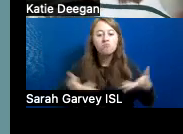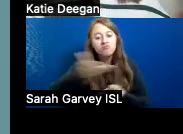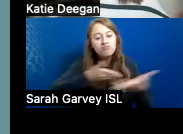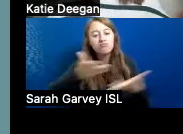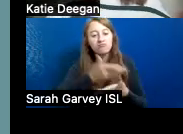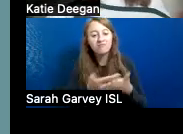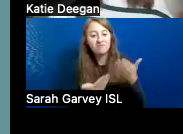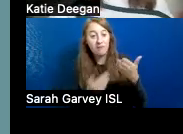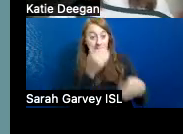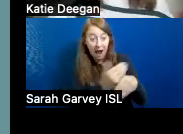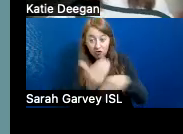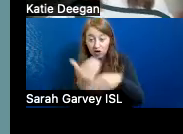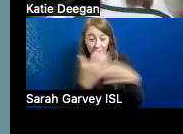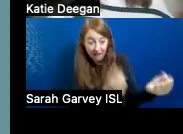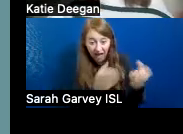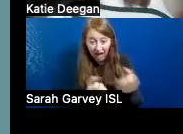barriers.